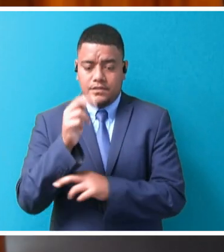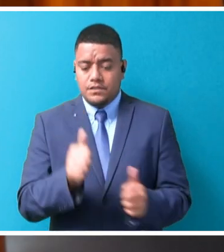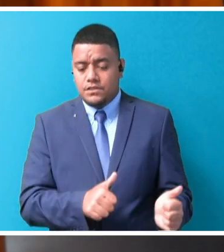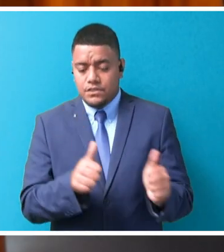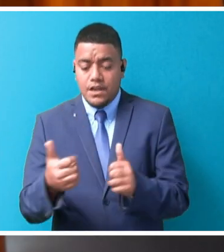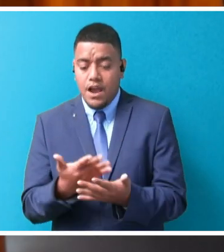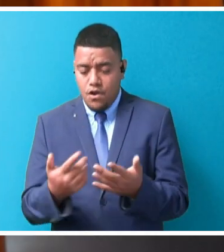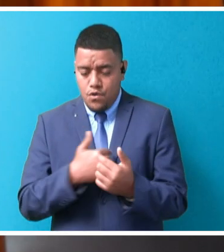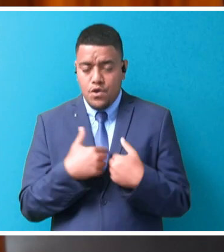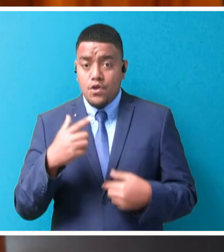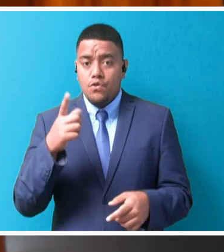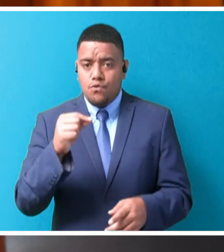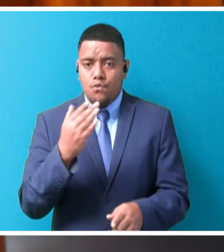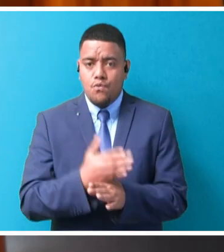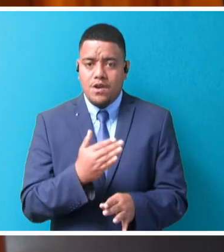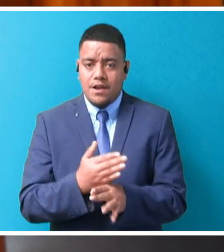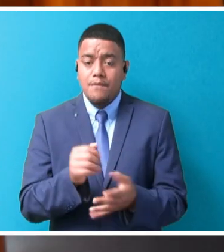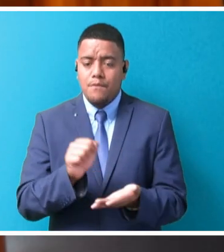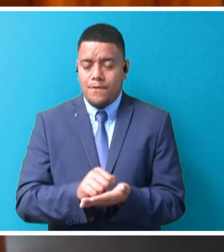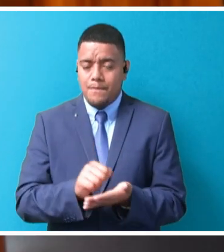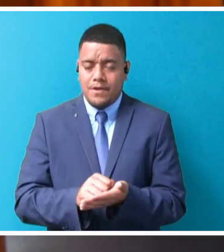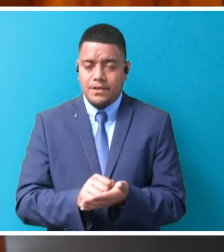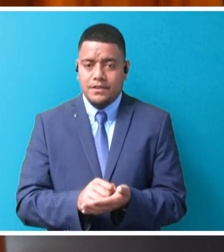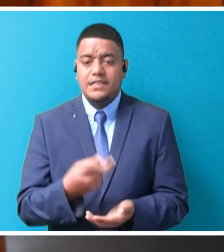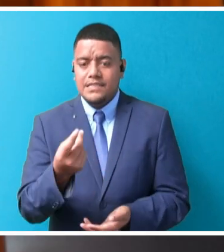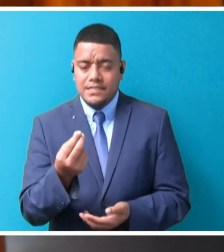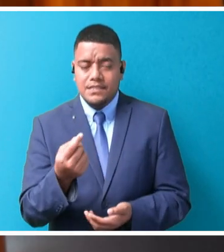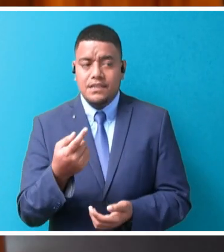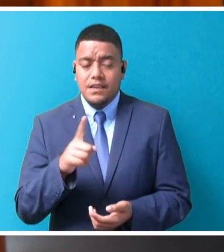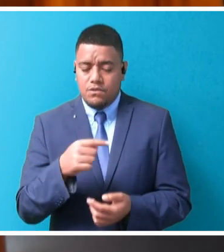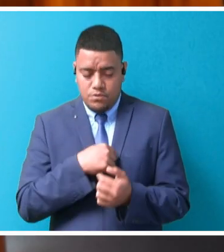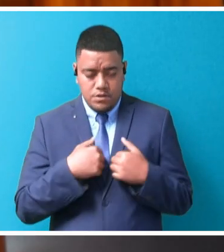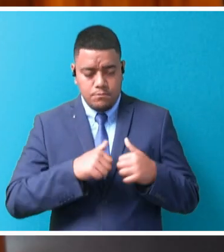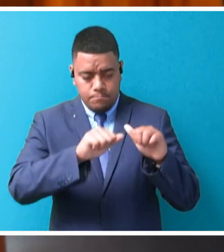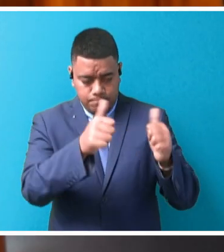and maritime development is planned and implemented. It has been shaped through